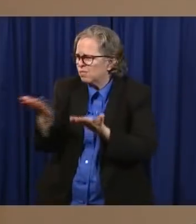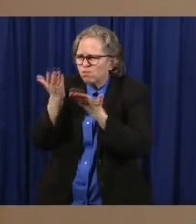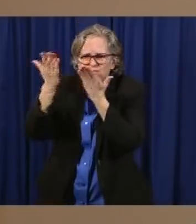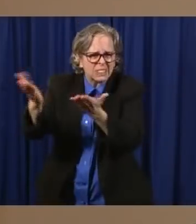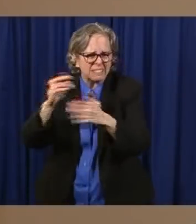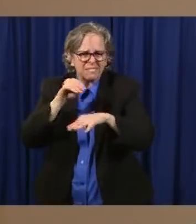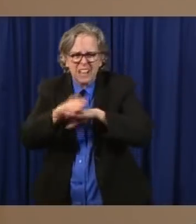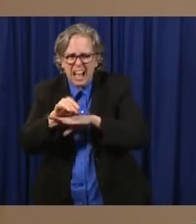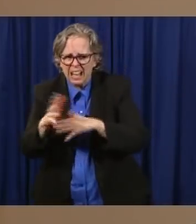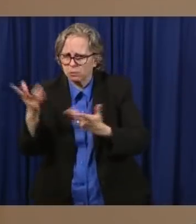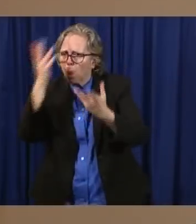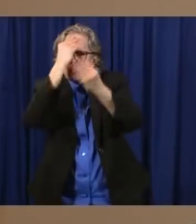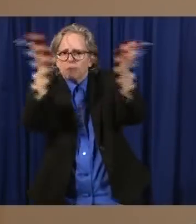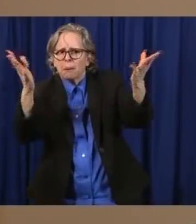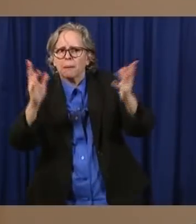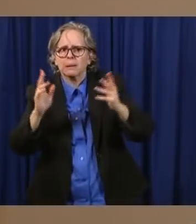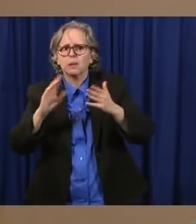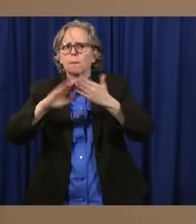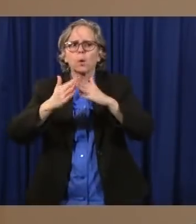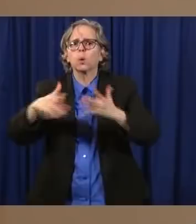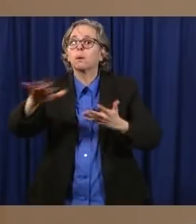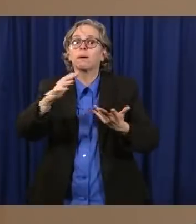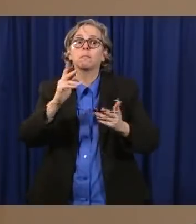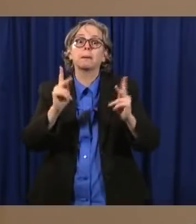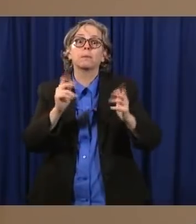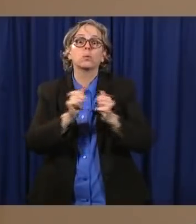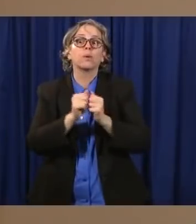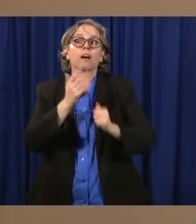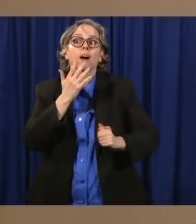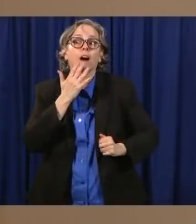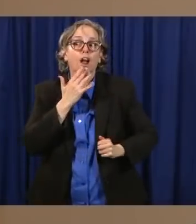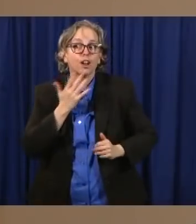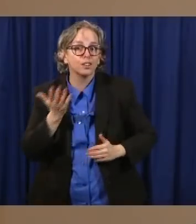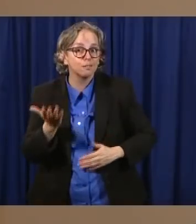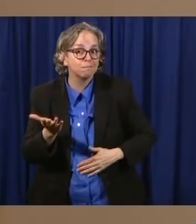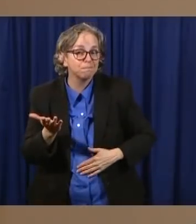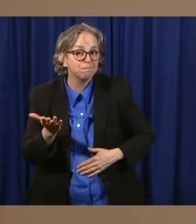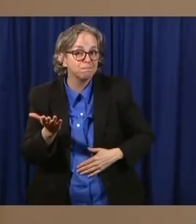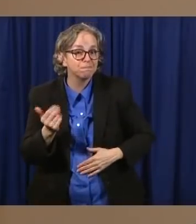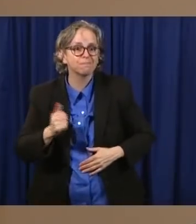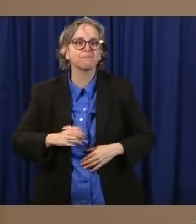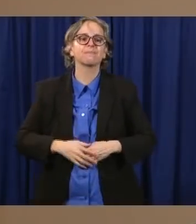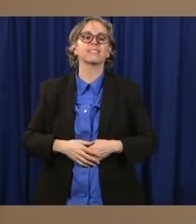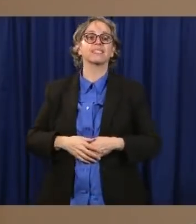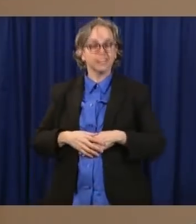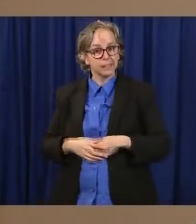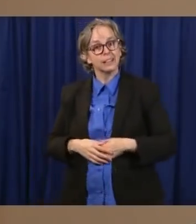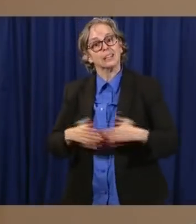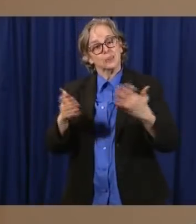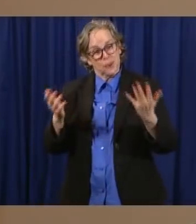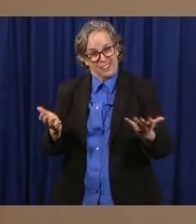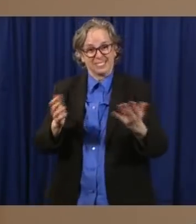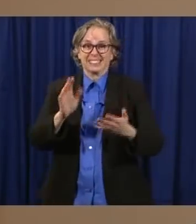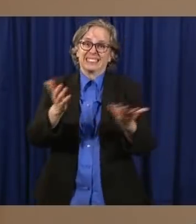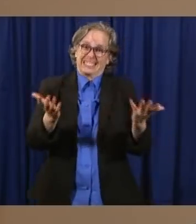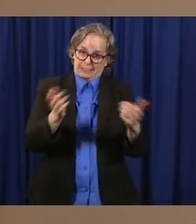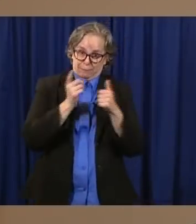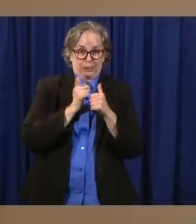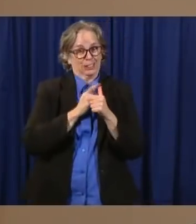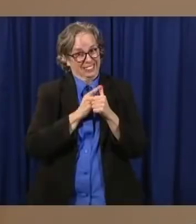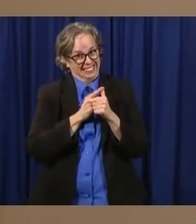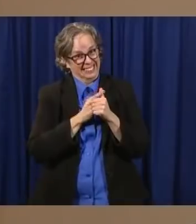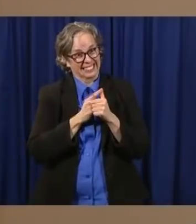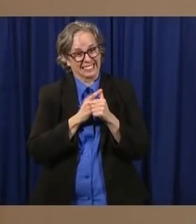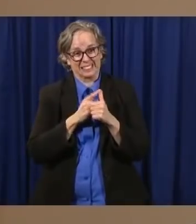with communities of color? Well, the first thing is that to access